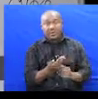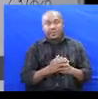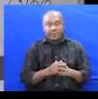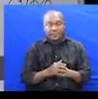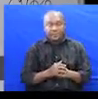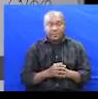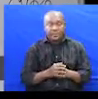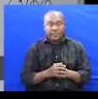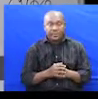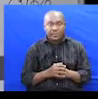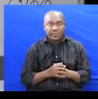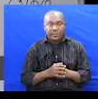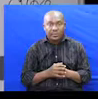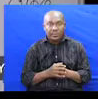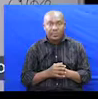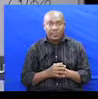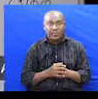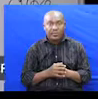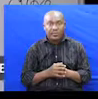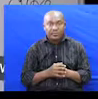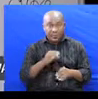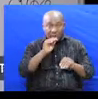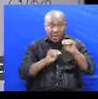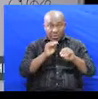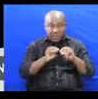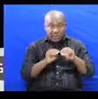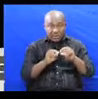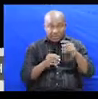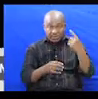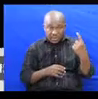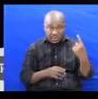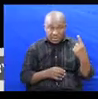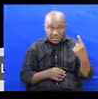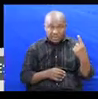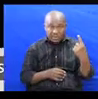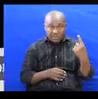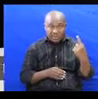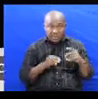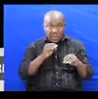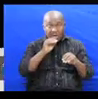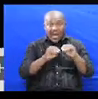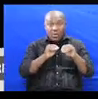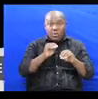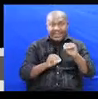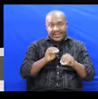the following solution. Calculate the concentration. Number 1, calculate